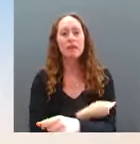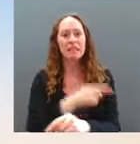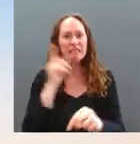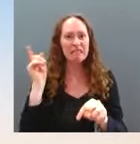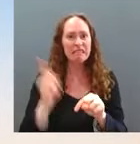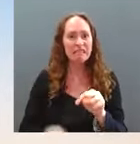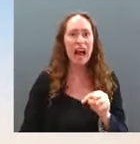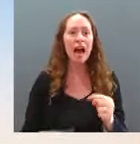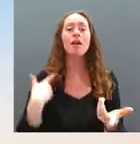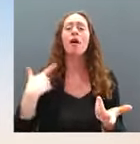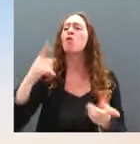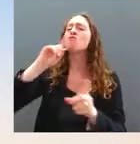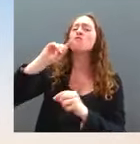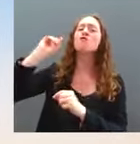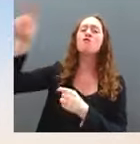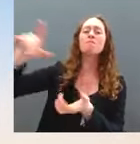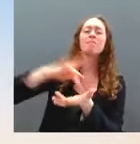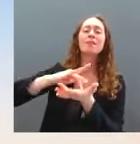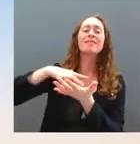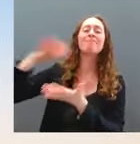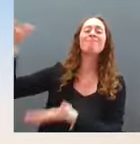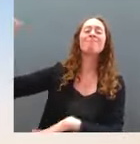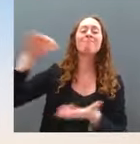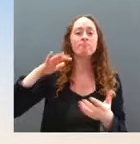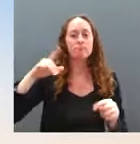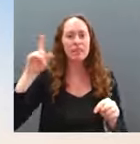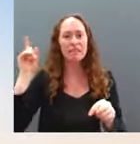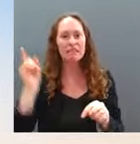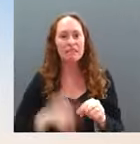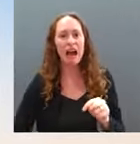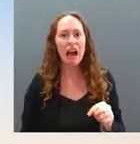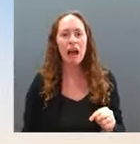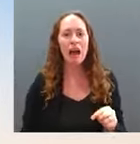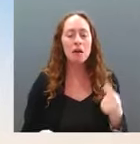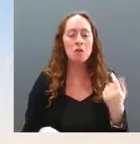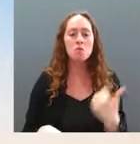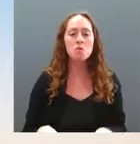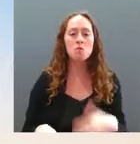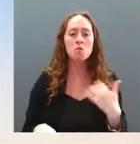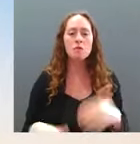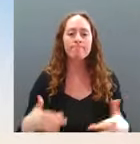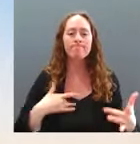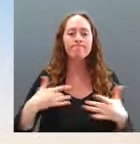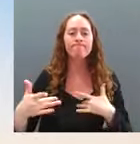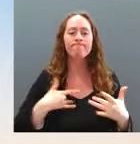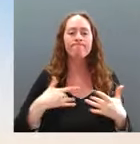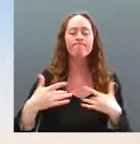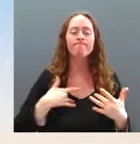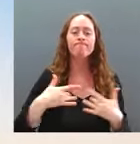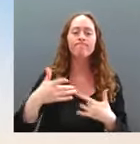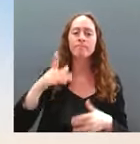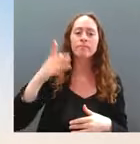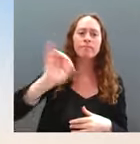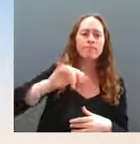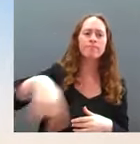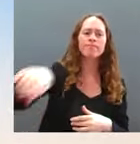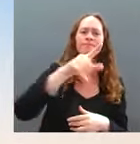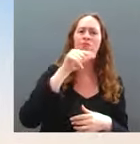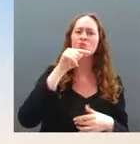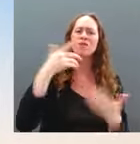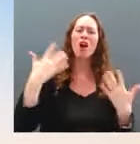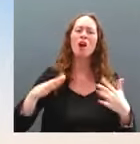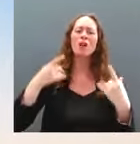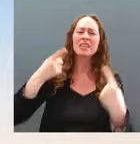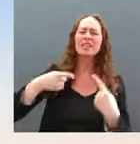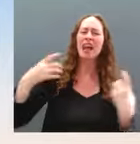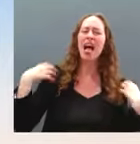for immunocompromised, that when we get to the end of June, our testing capacity will be at risk of collapsing. And as we're looking broadly beyond the White House